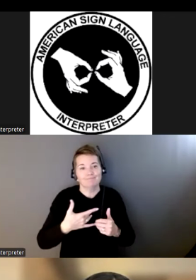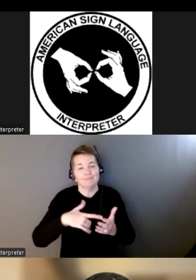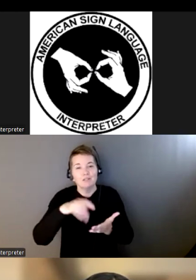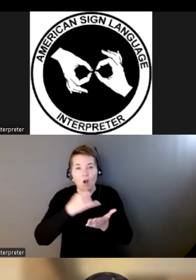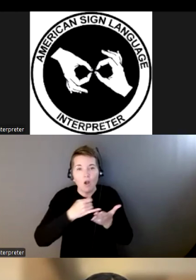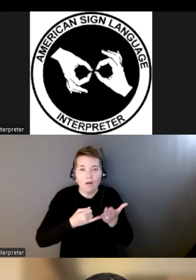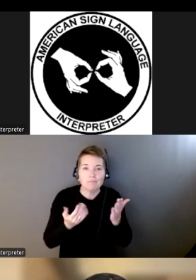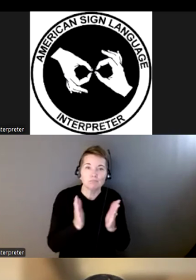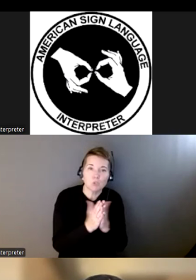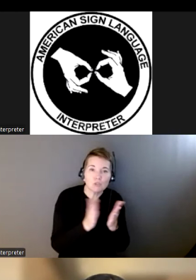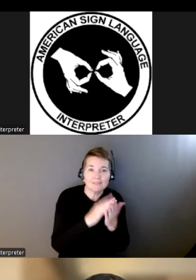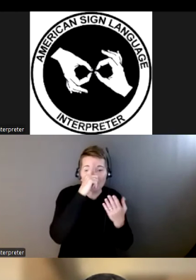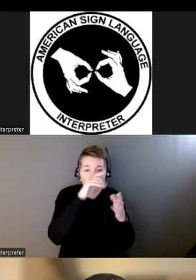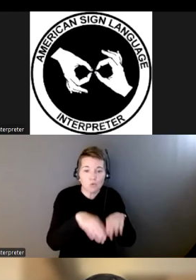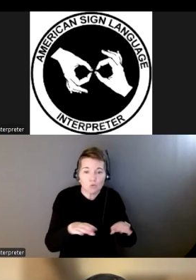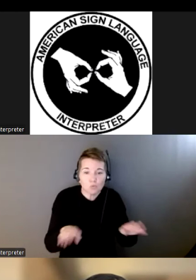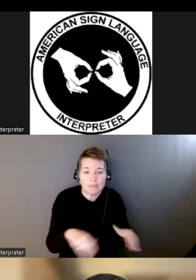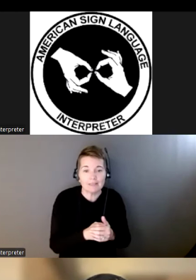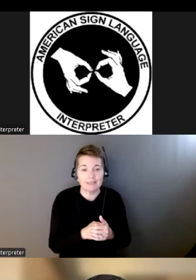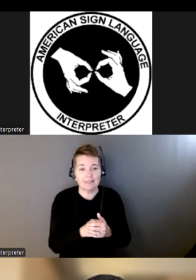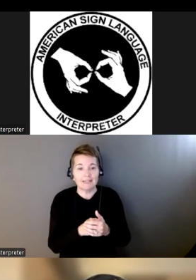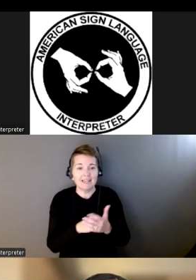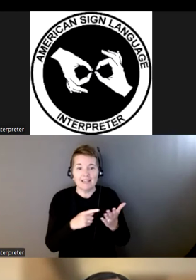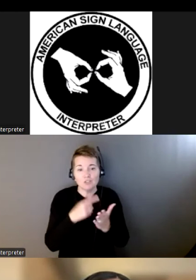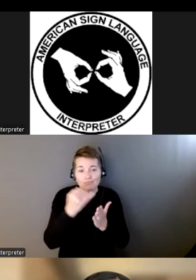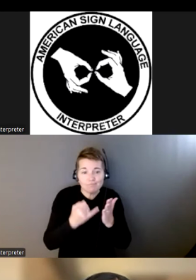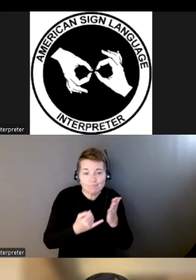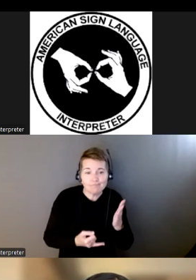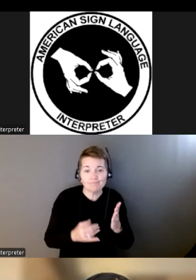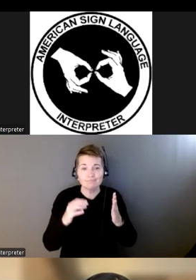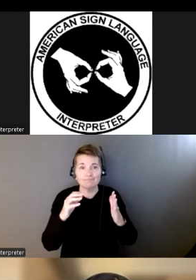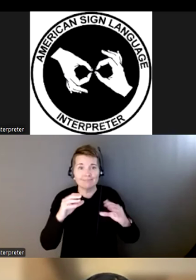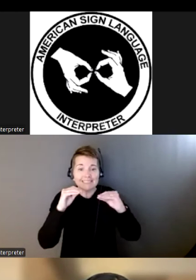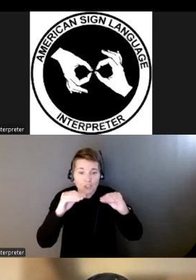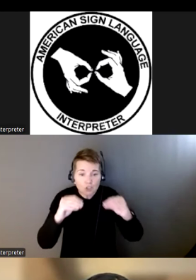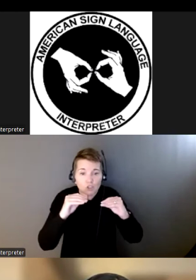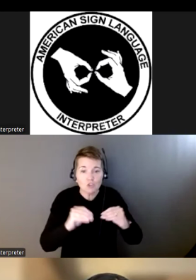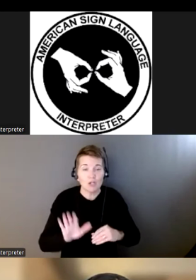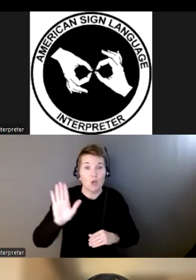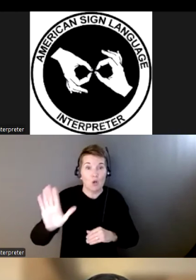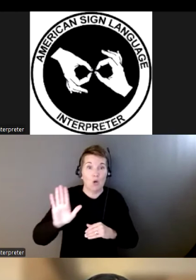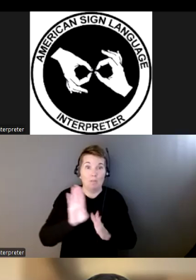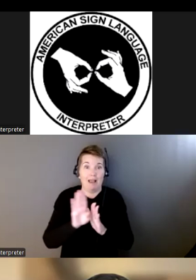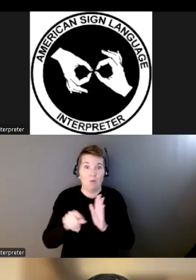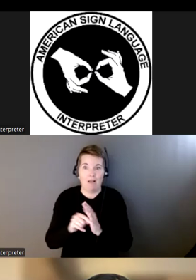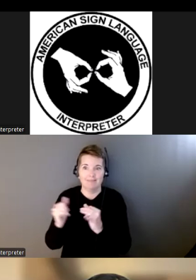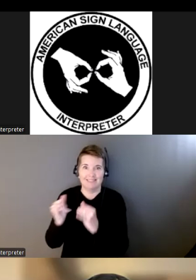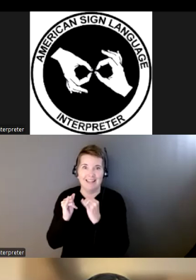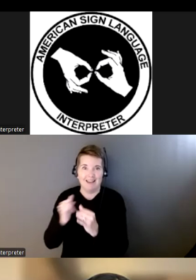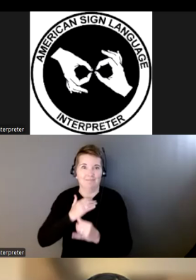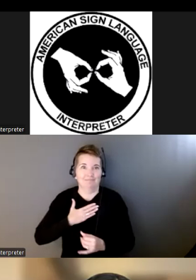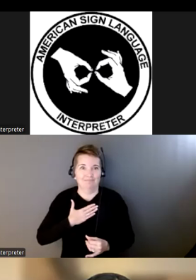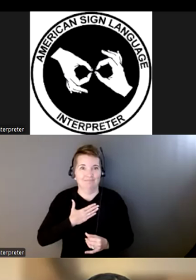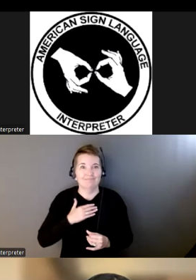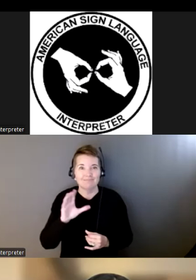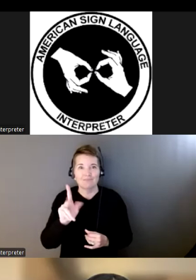illustrator with a Korean background as well. We connected through our love for Korean culture